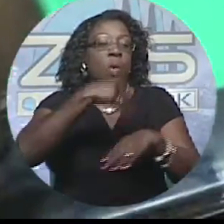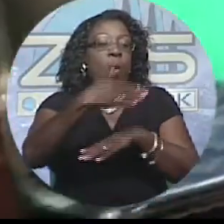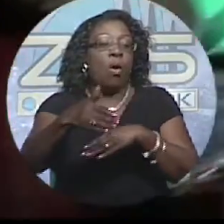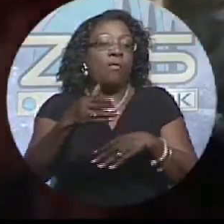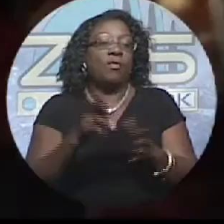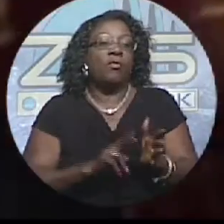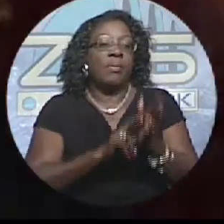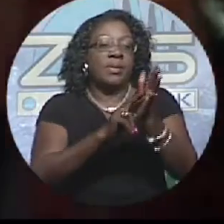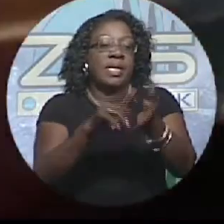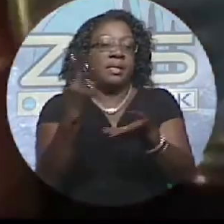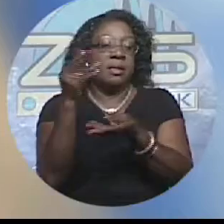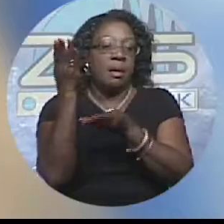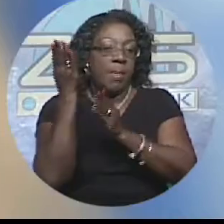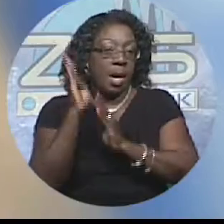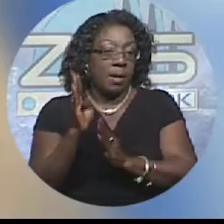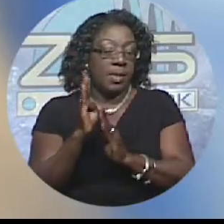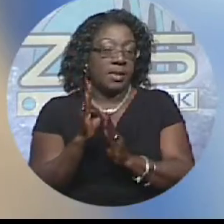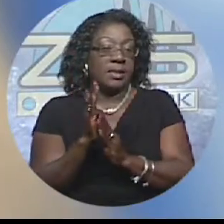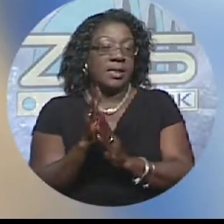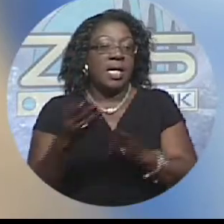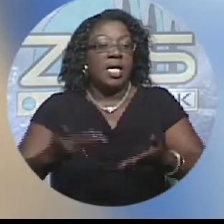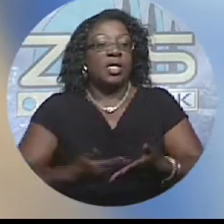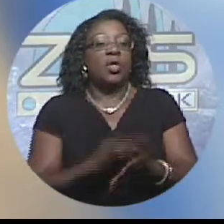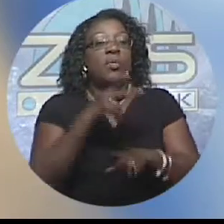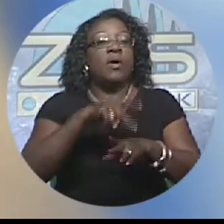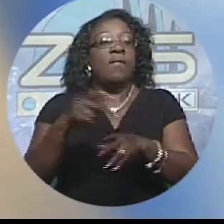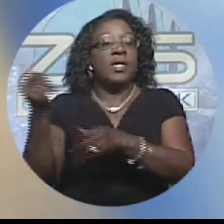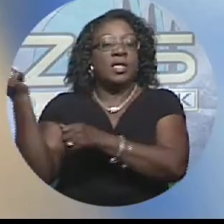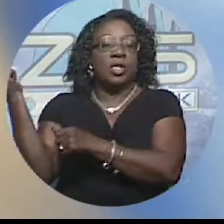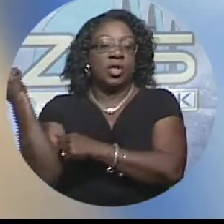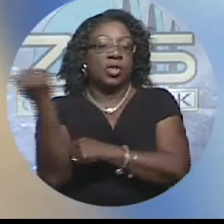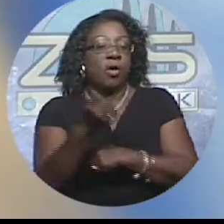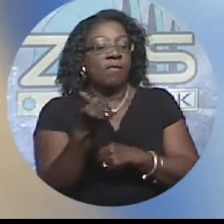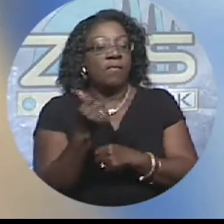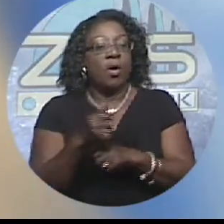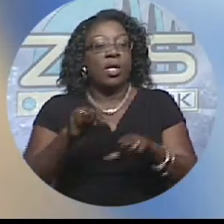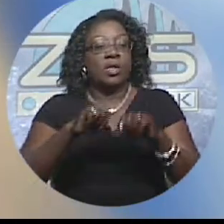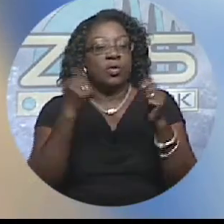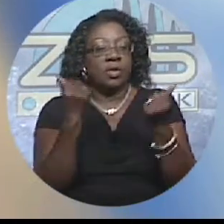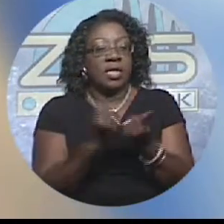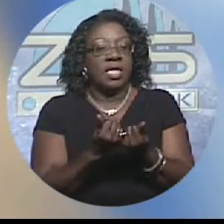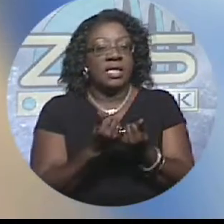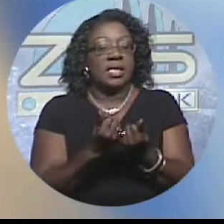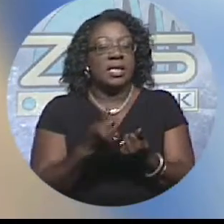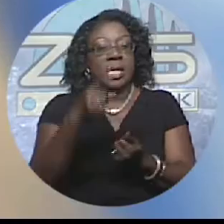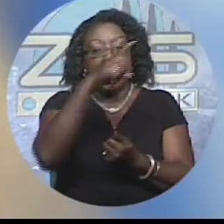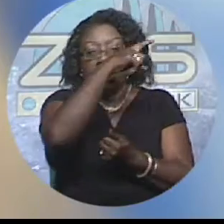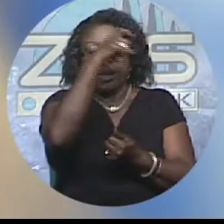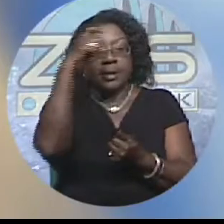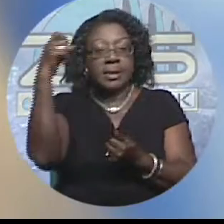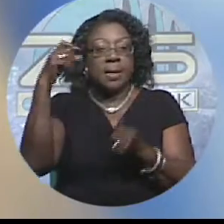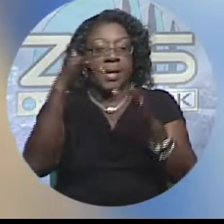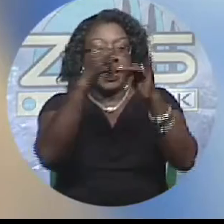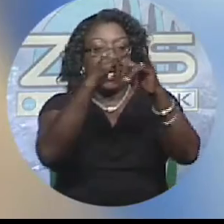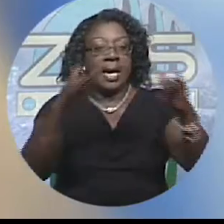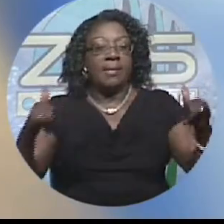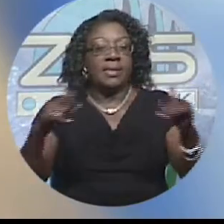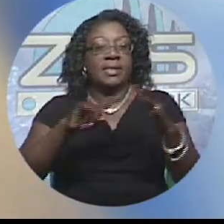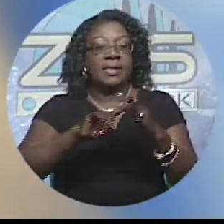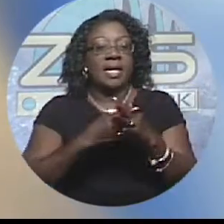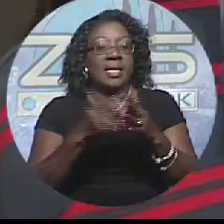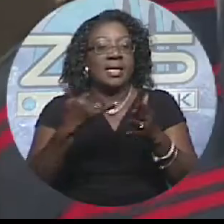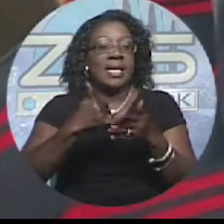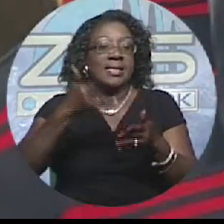Total Sports, I am Julian Gibson. The New Providence Softball Association's annual summer camp swung into action yesterday over at the